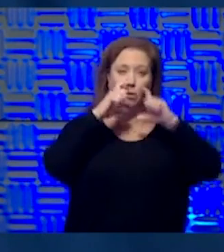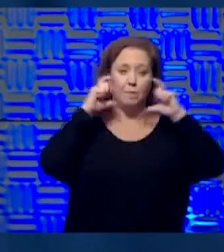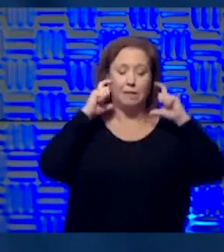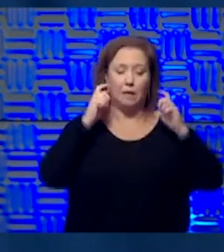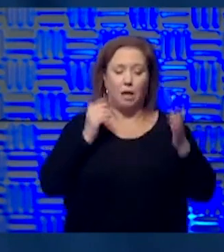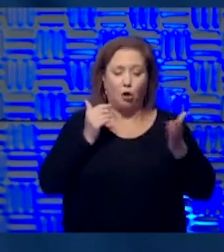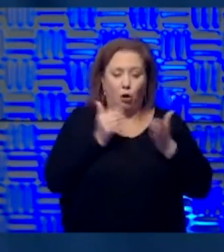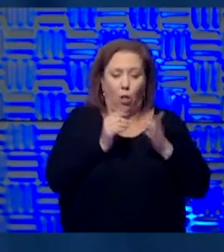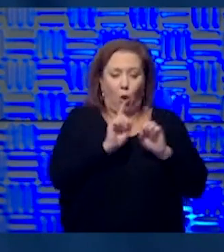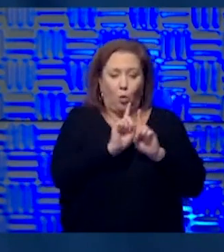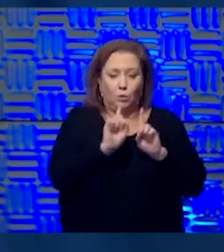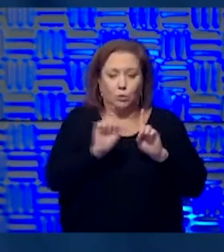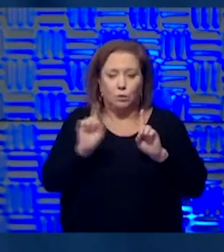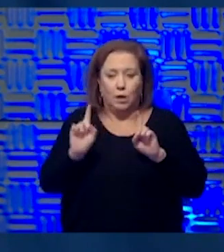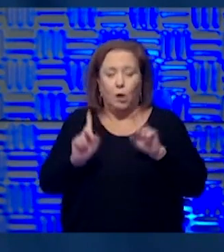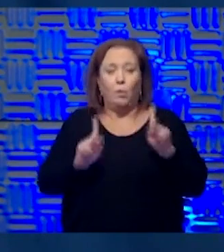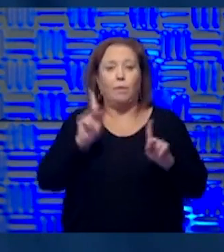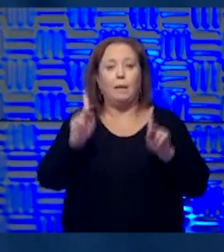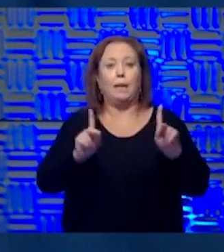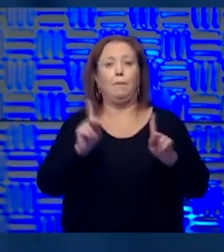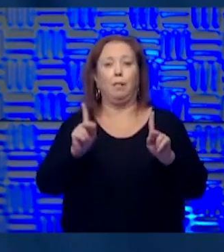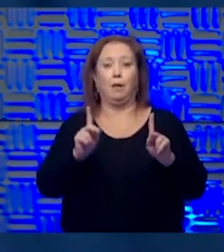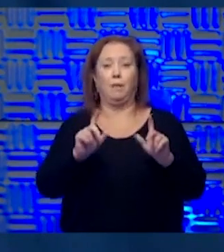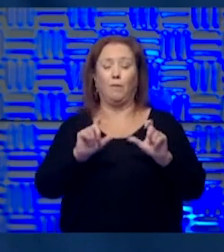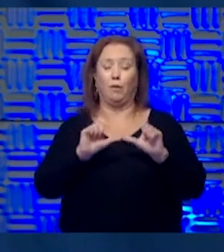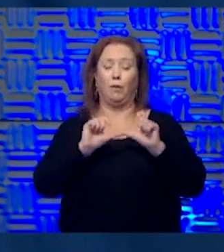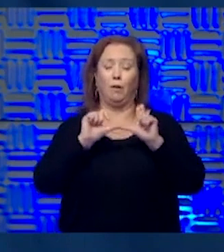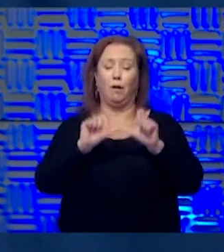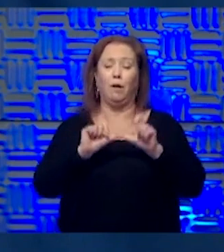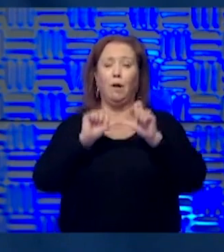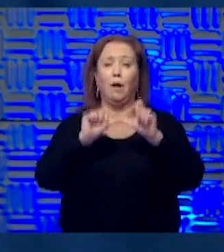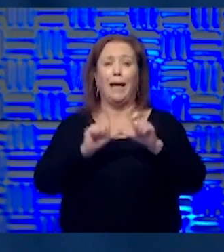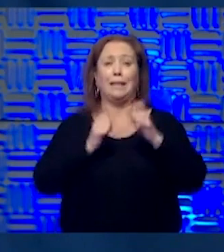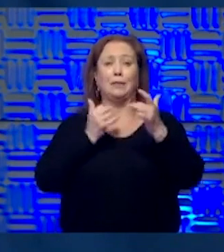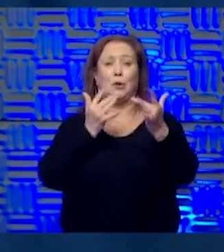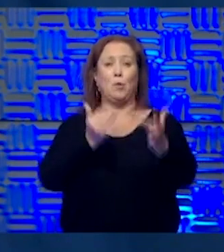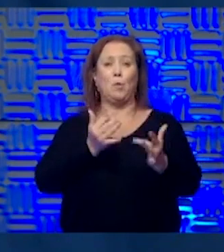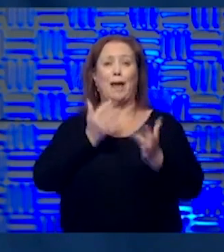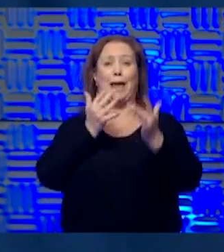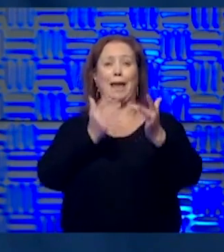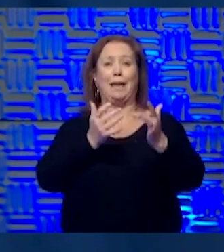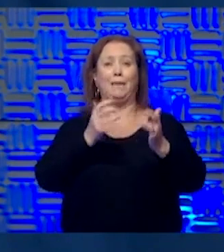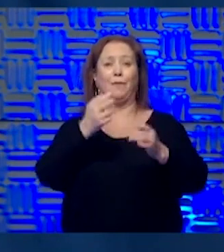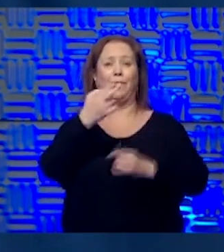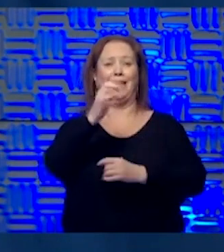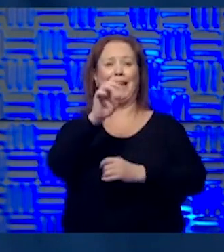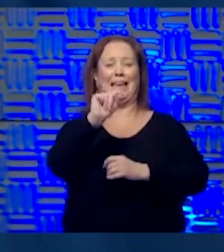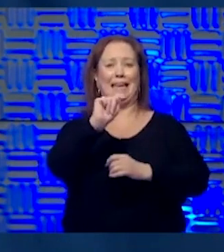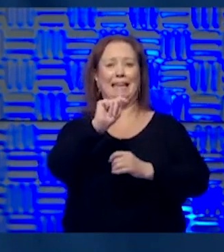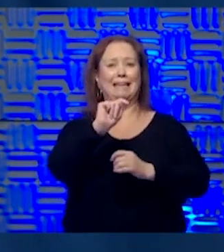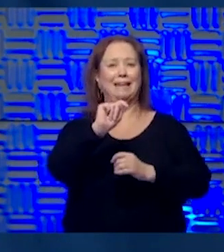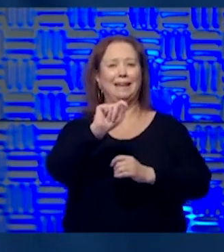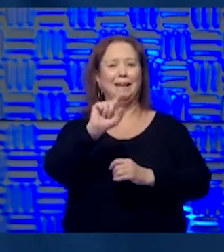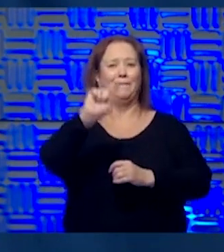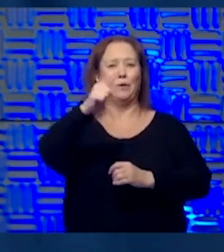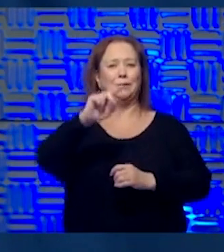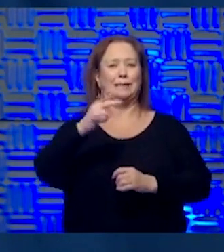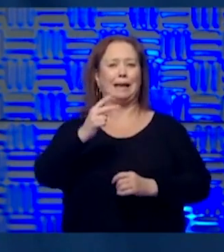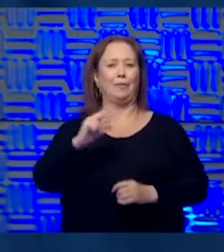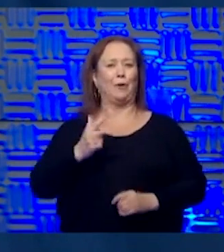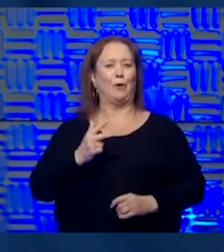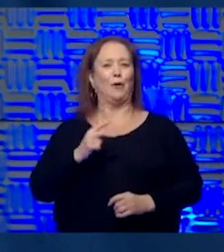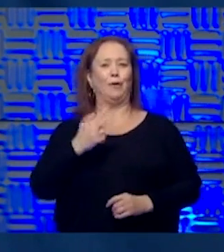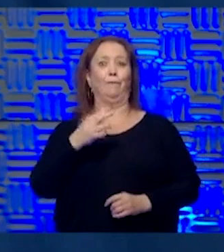close proximity to other people, probably for a longer time as you're waiting for the different heats of the people to run. So I think it's